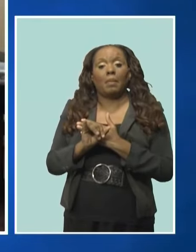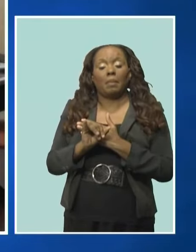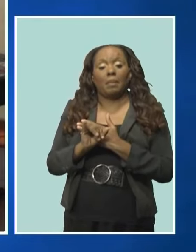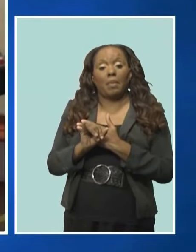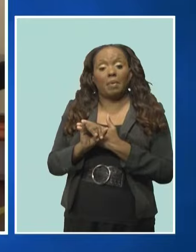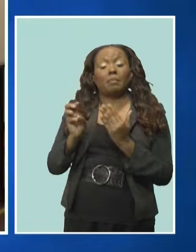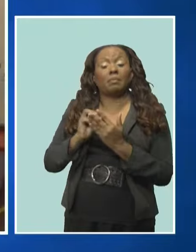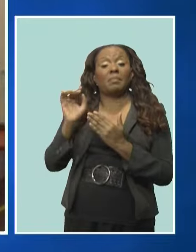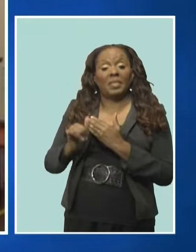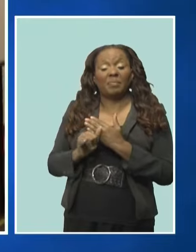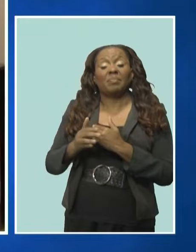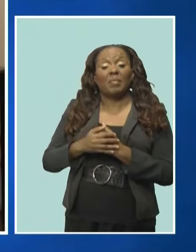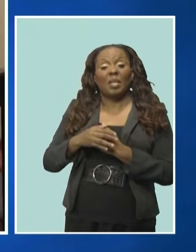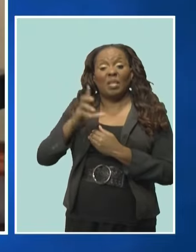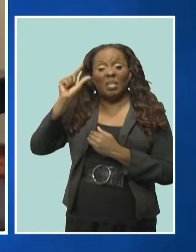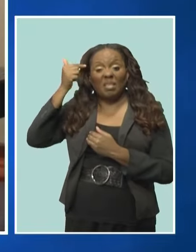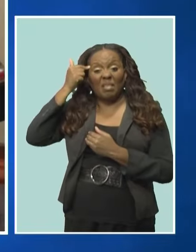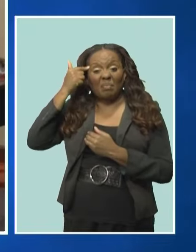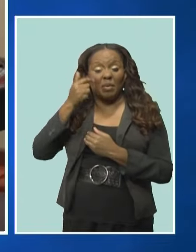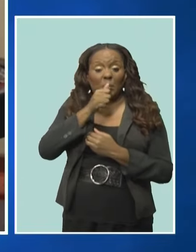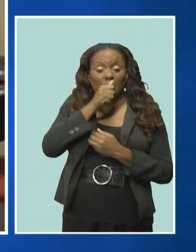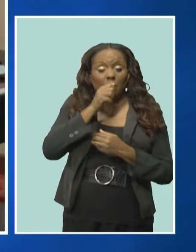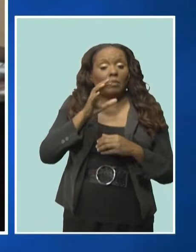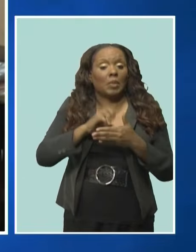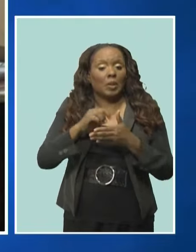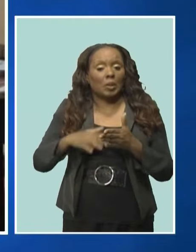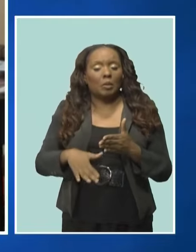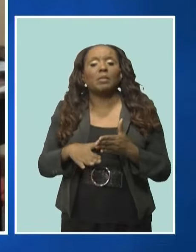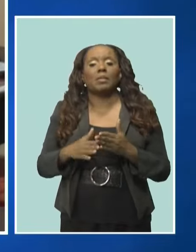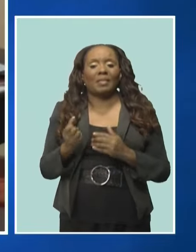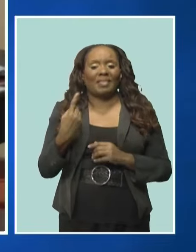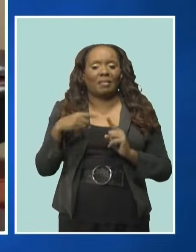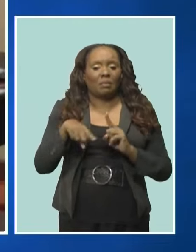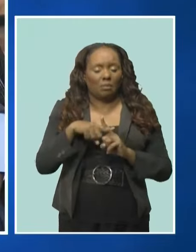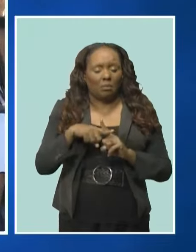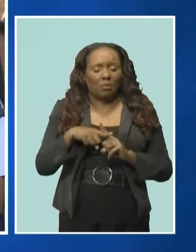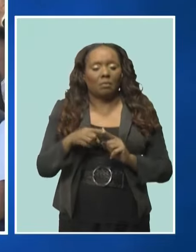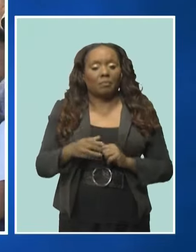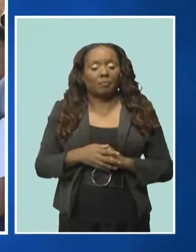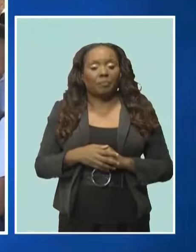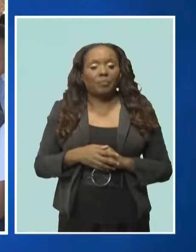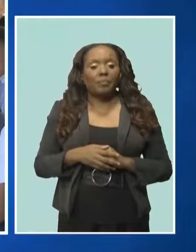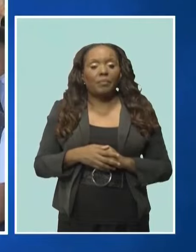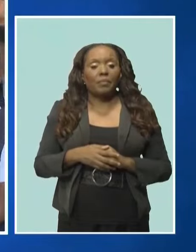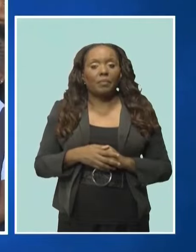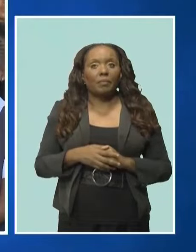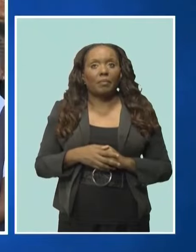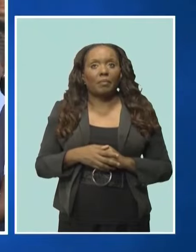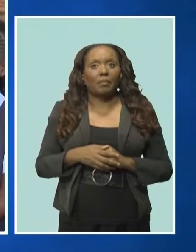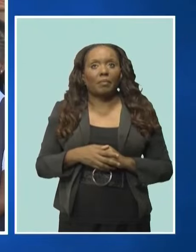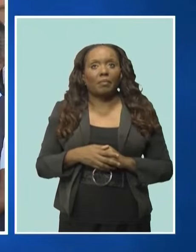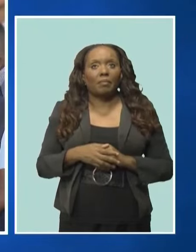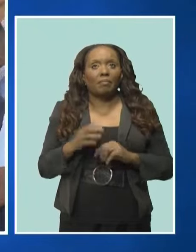68 public and 26 private primary schools sitting the examination. There has also been a slight increase